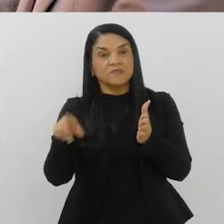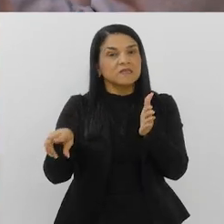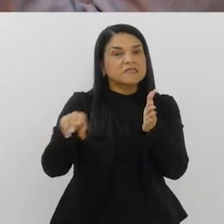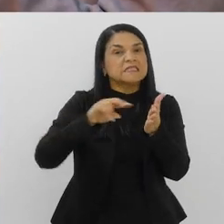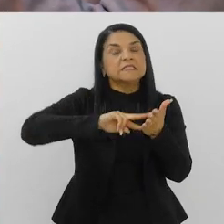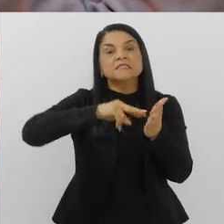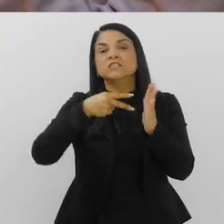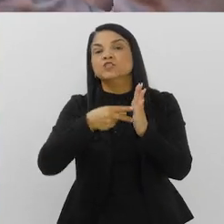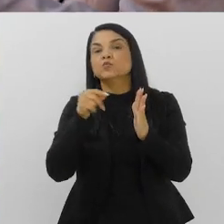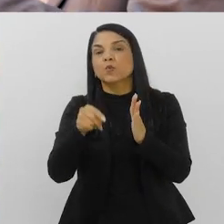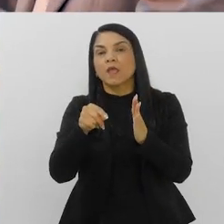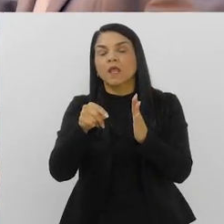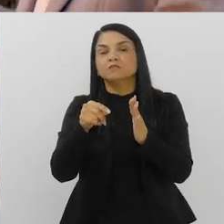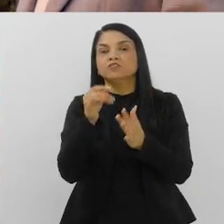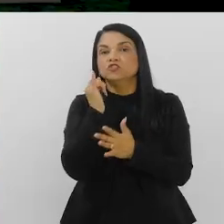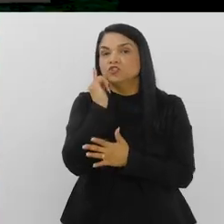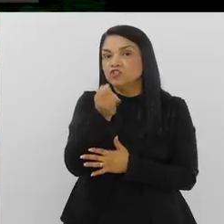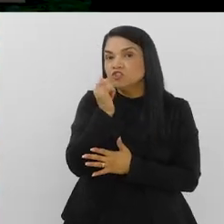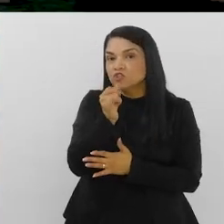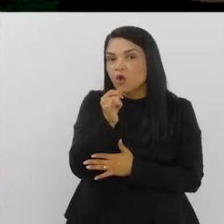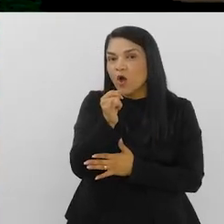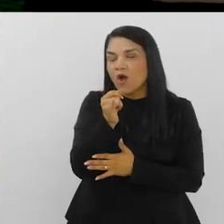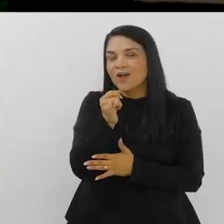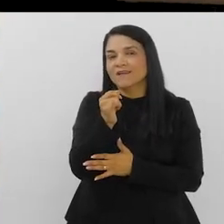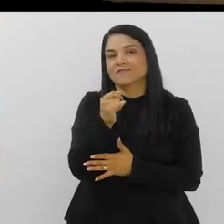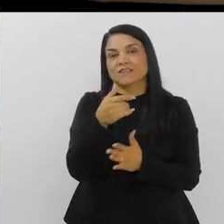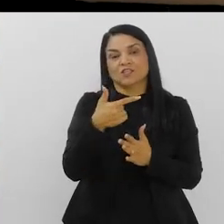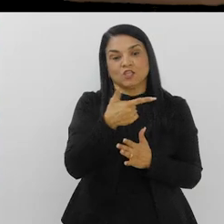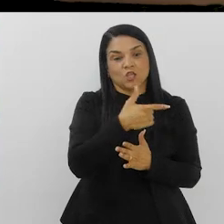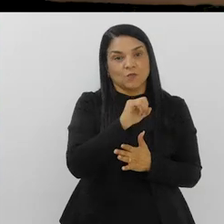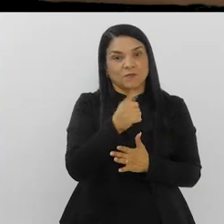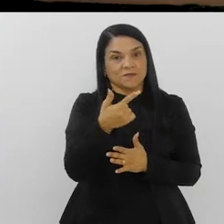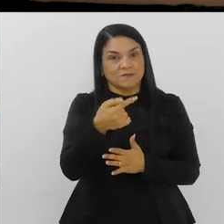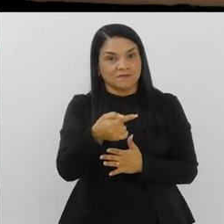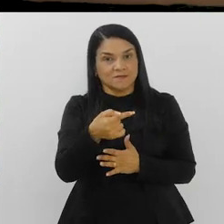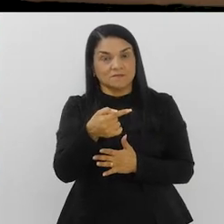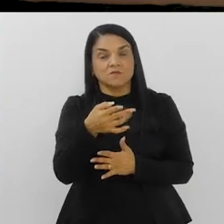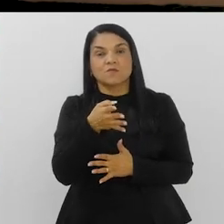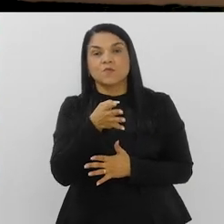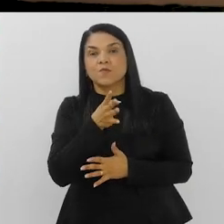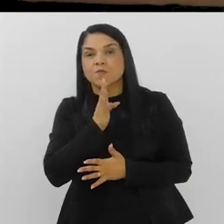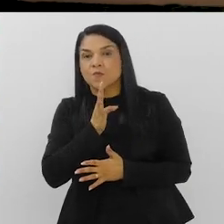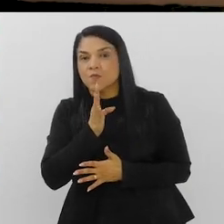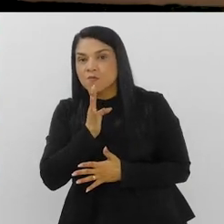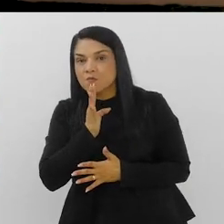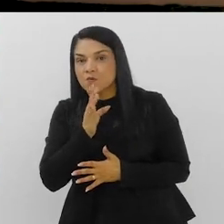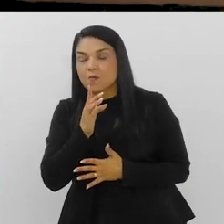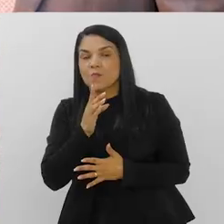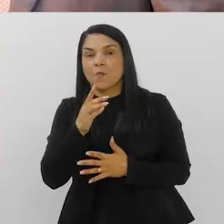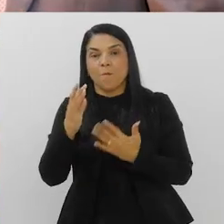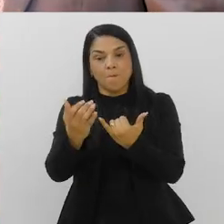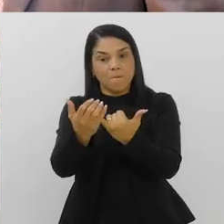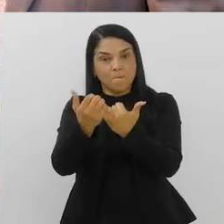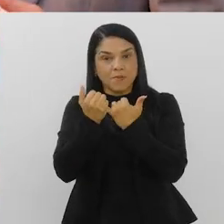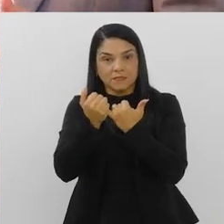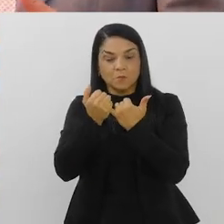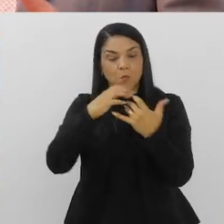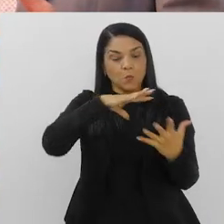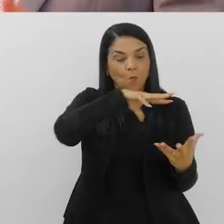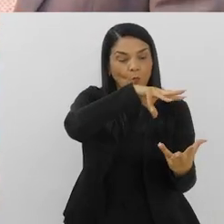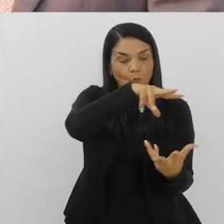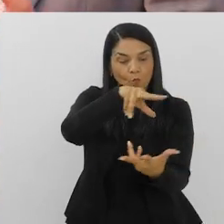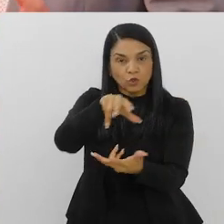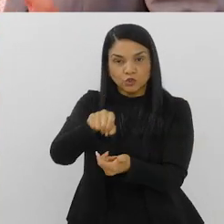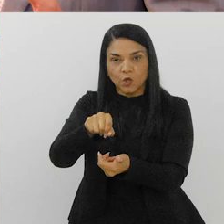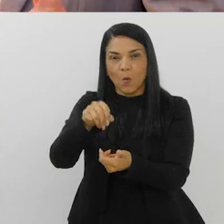the aflorement of this history. Since 2017, was recognized as a global heritage in the